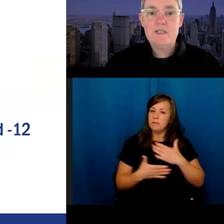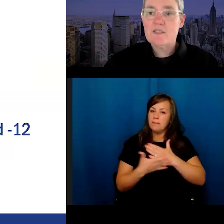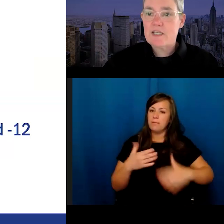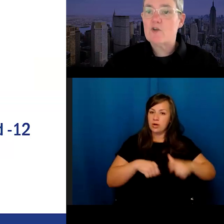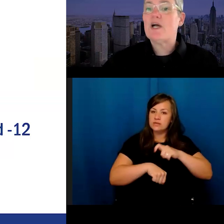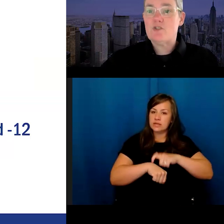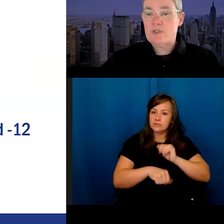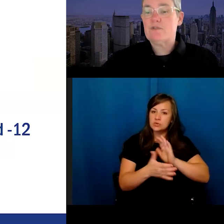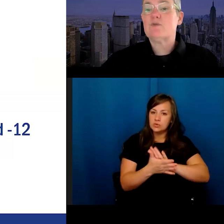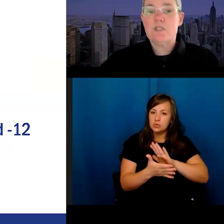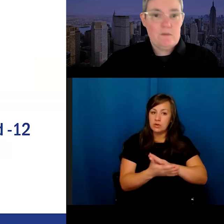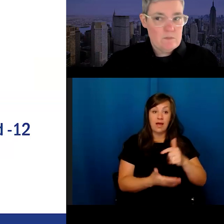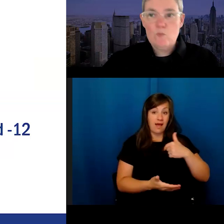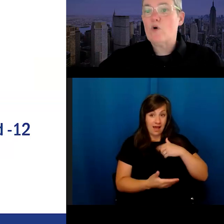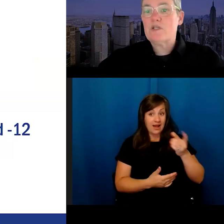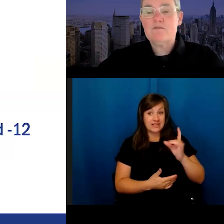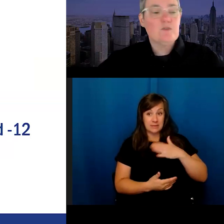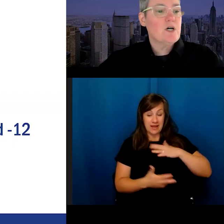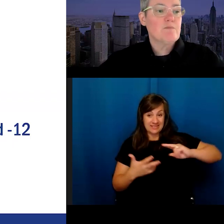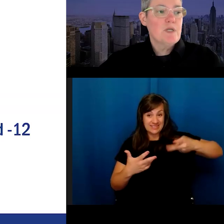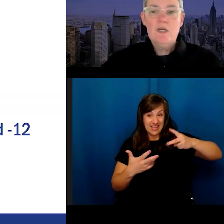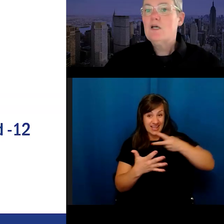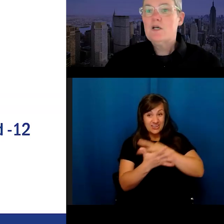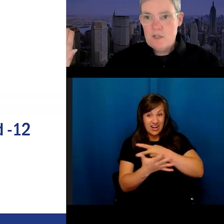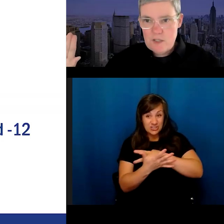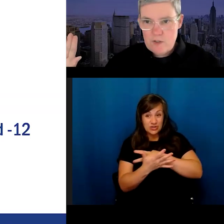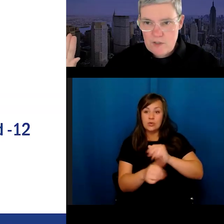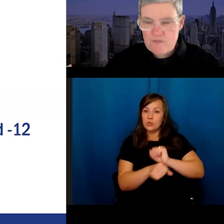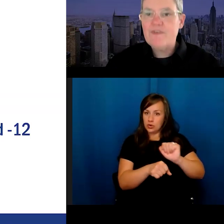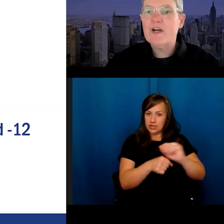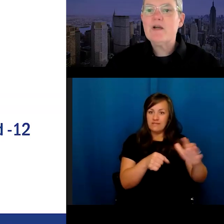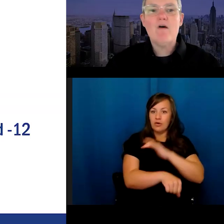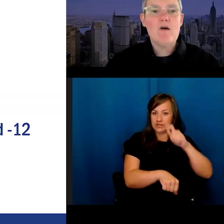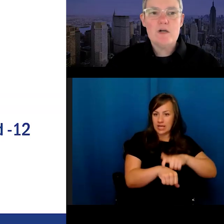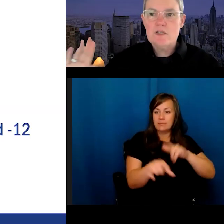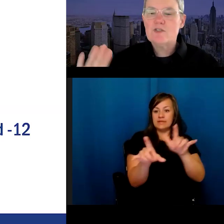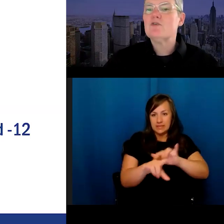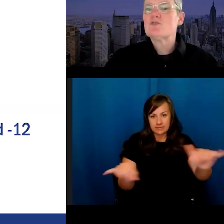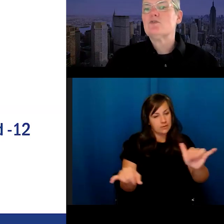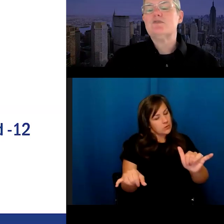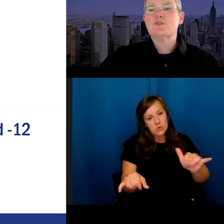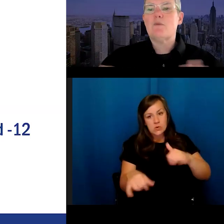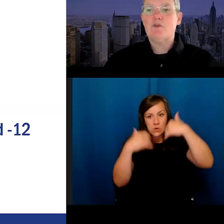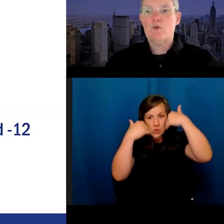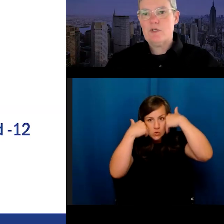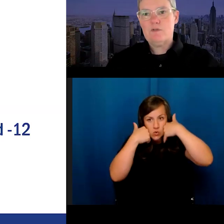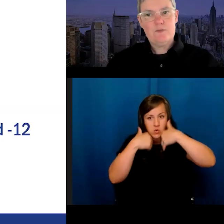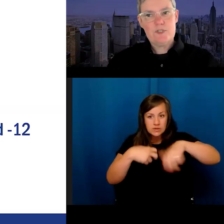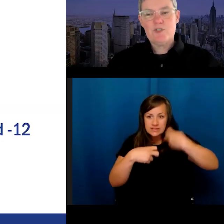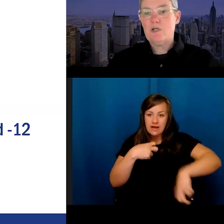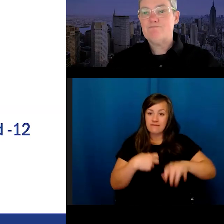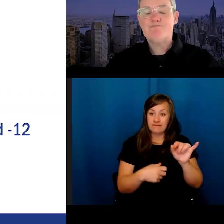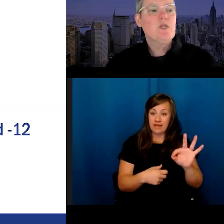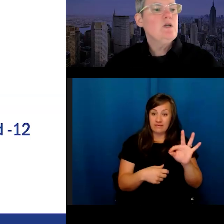I did a second graduate degree working full-time. It's very hard to go to school full-time if you're working